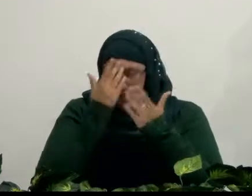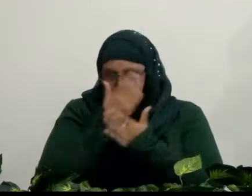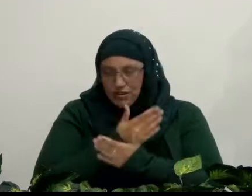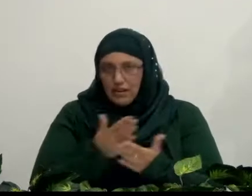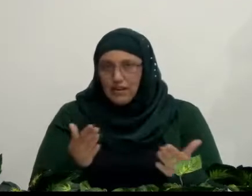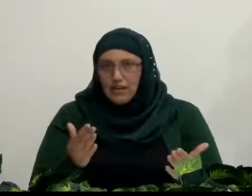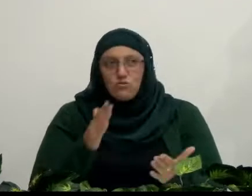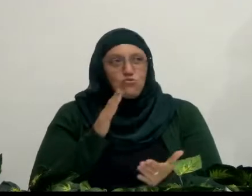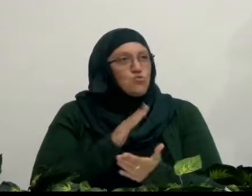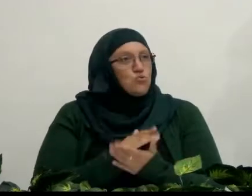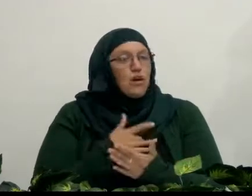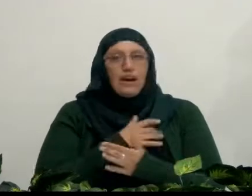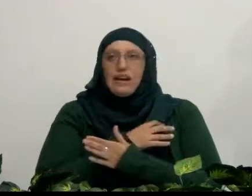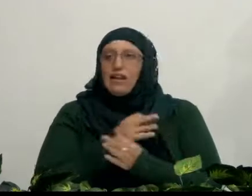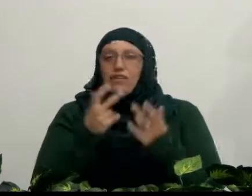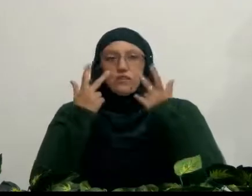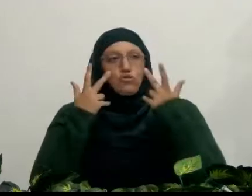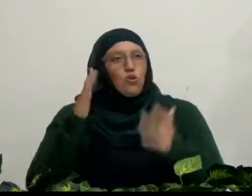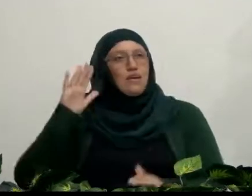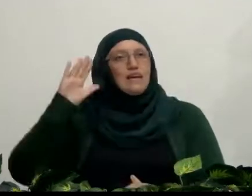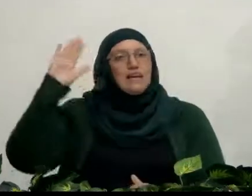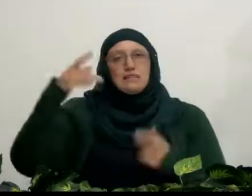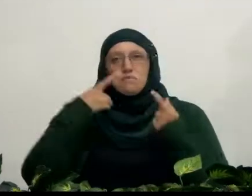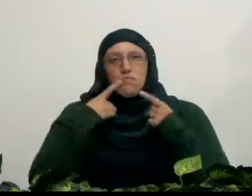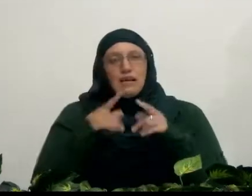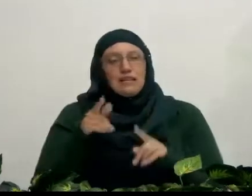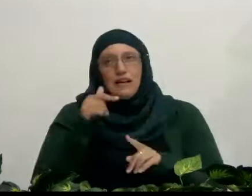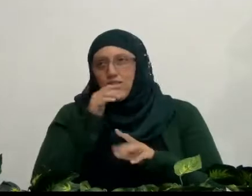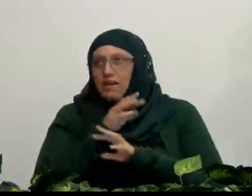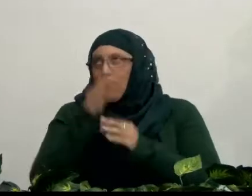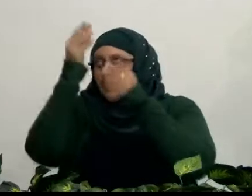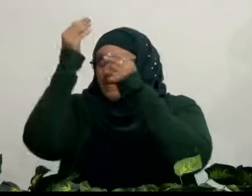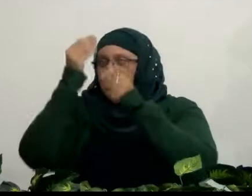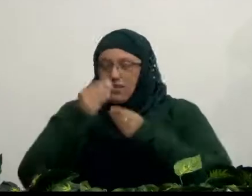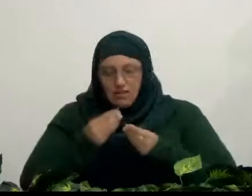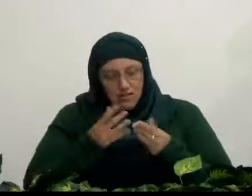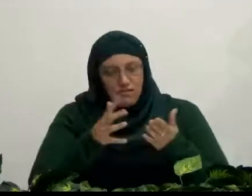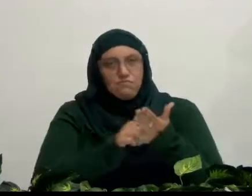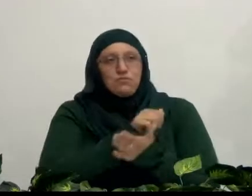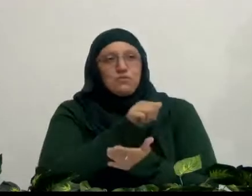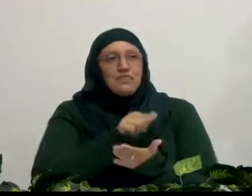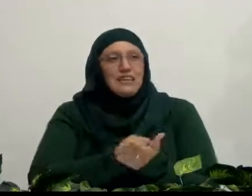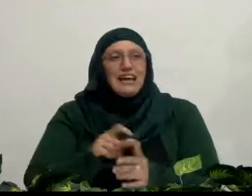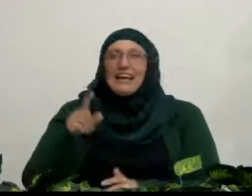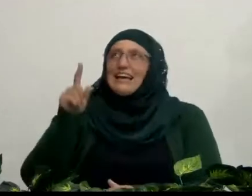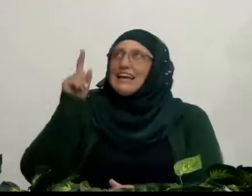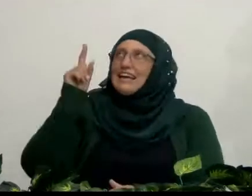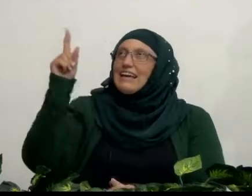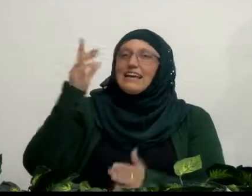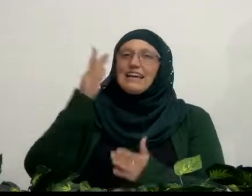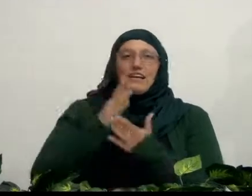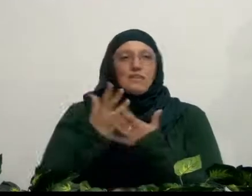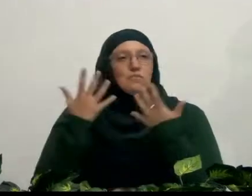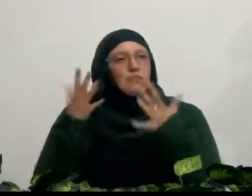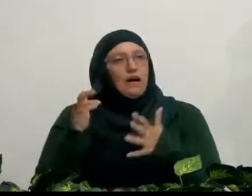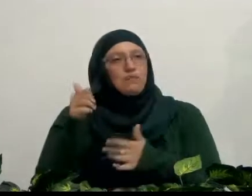have conveyed his message at all. And he, the praised and the exalted one, has guaranteed for me to protect